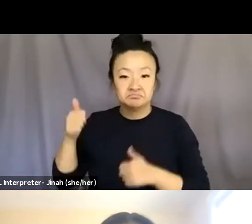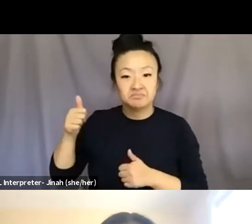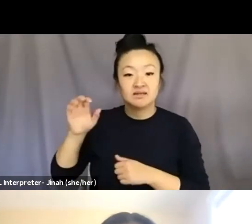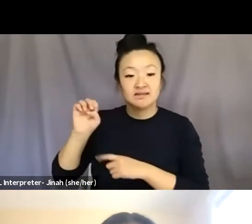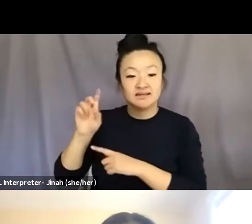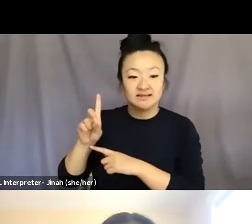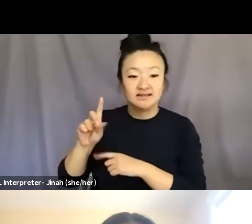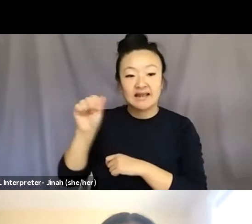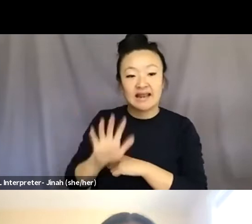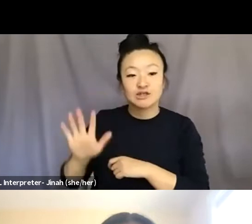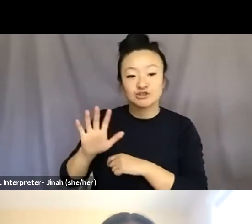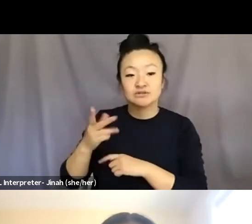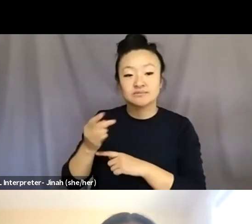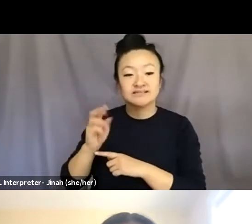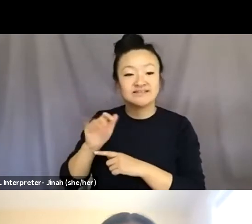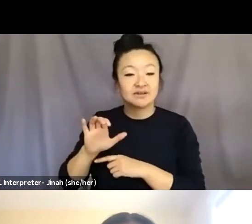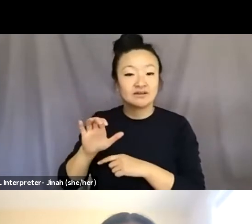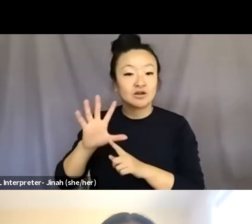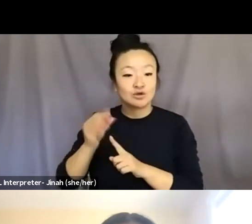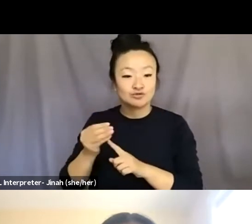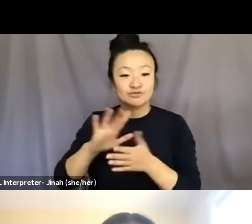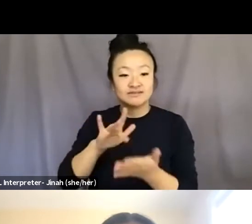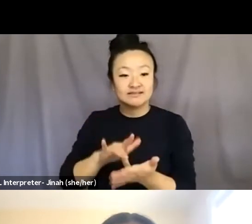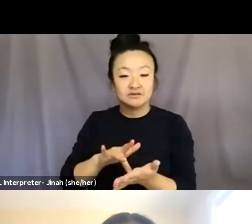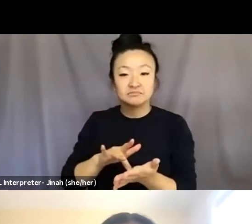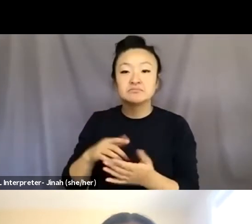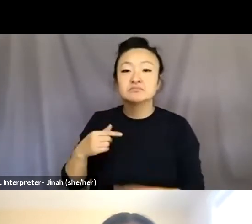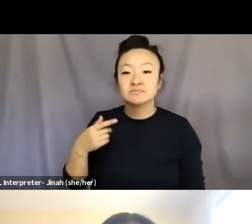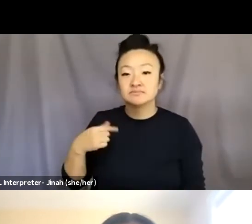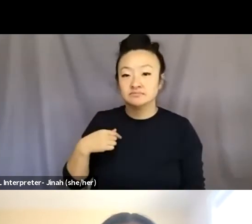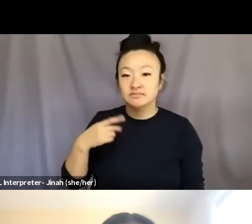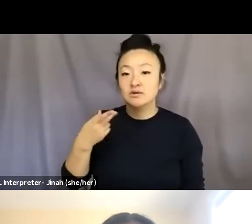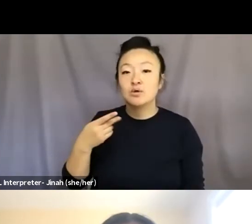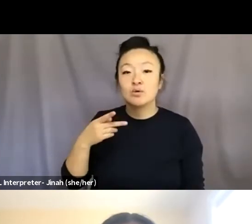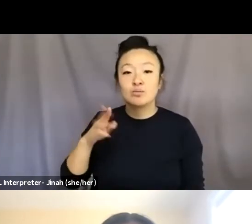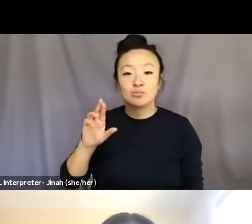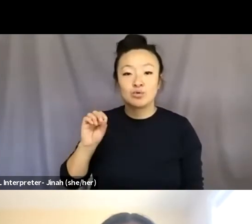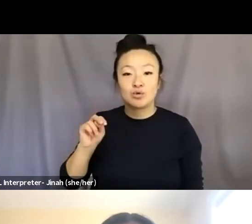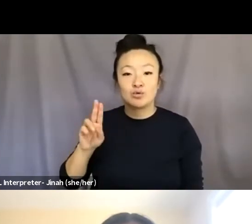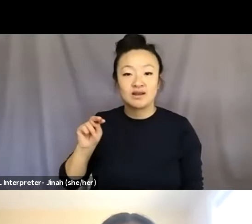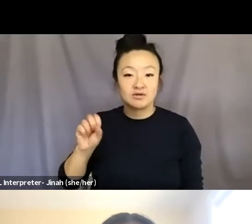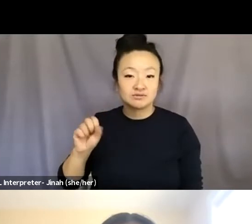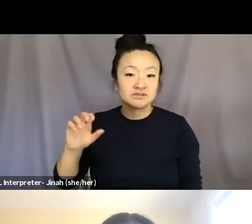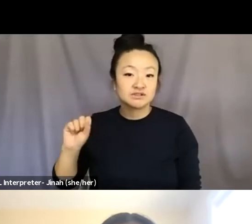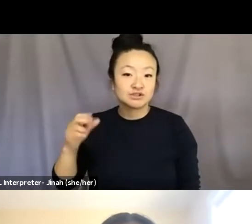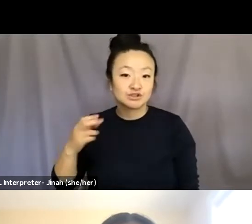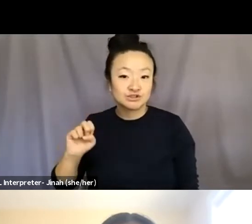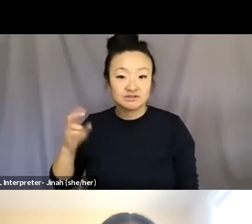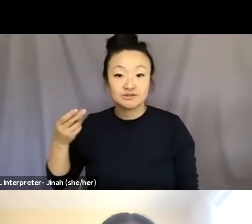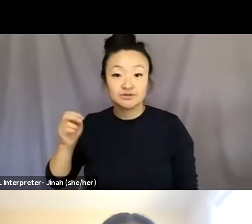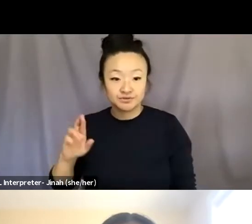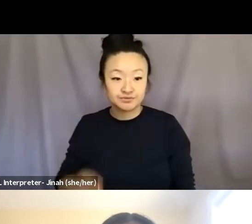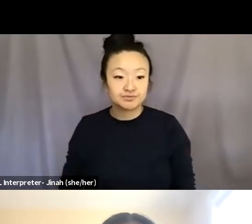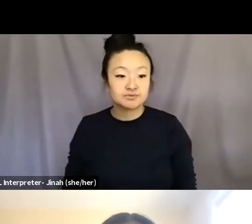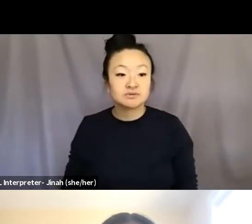Asia Pacific Culture Center, and my pronoun is she, her, and I am